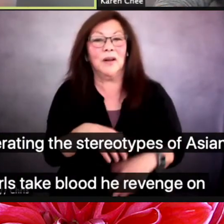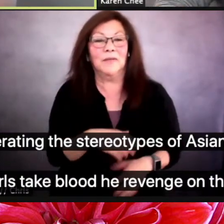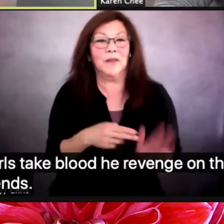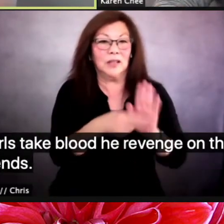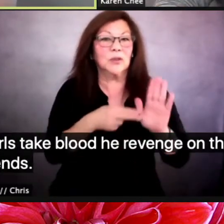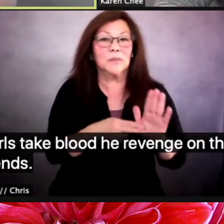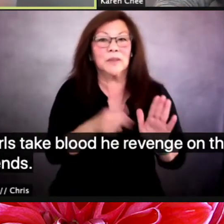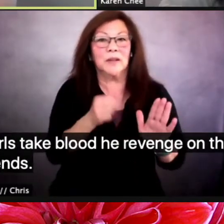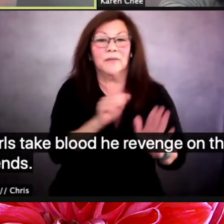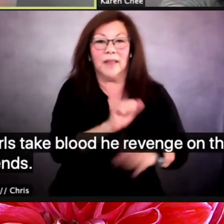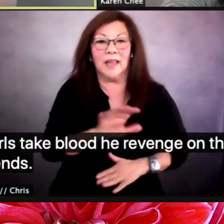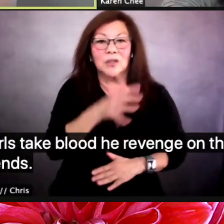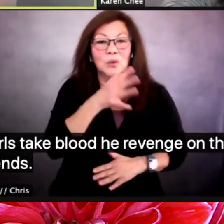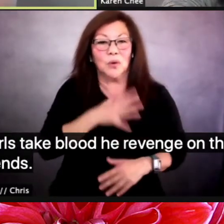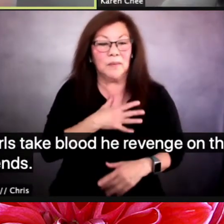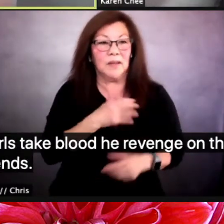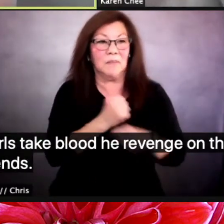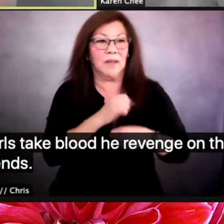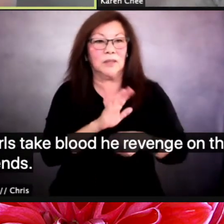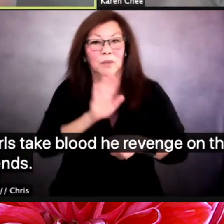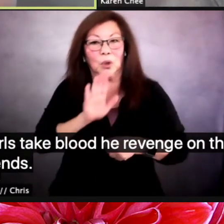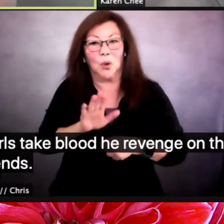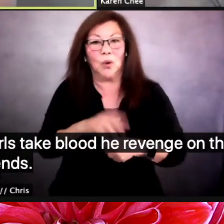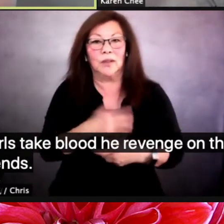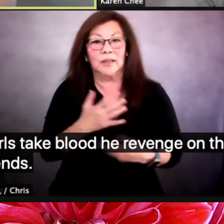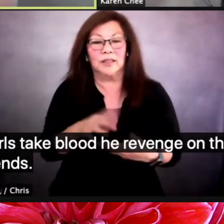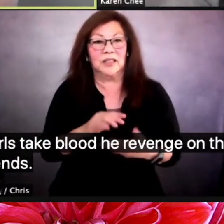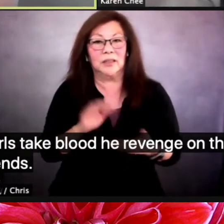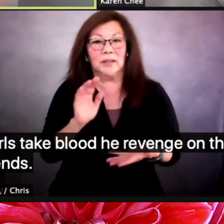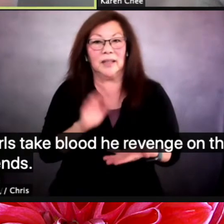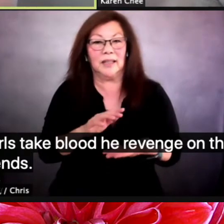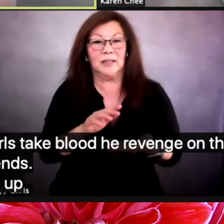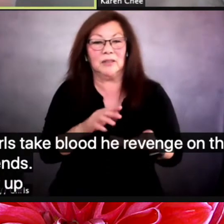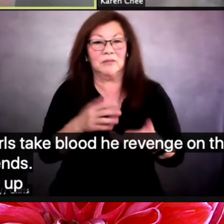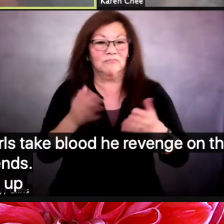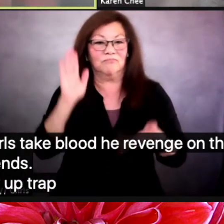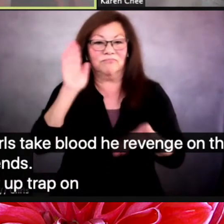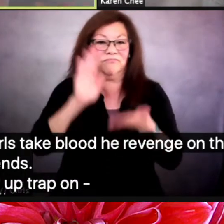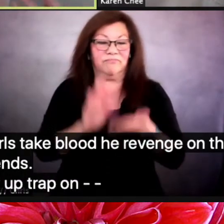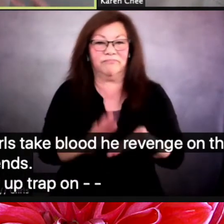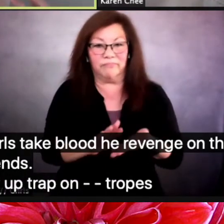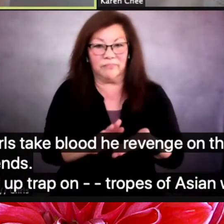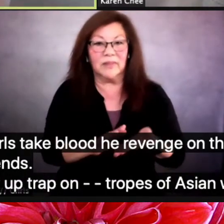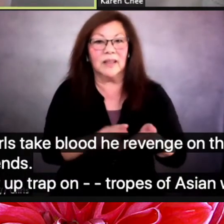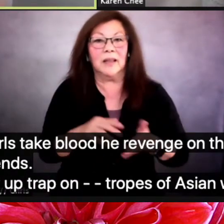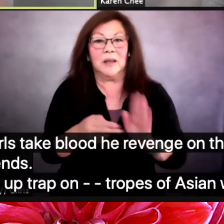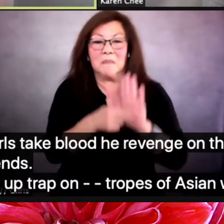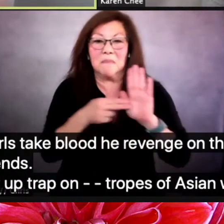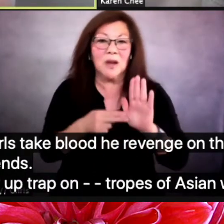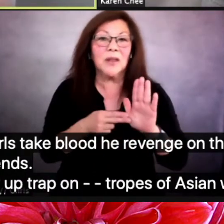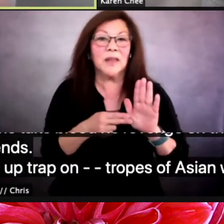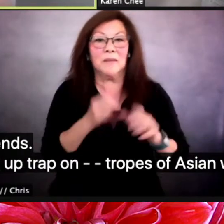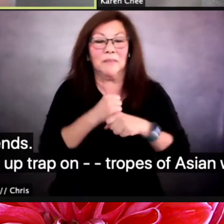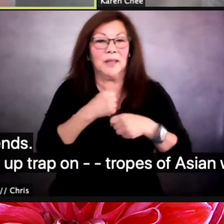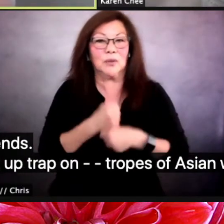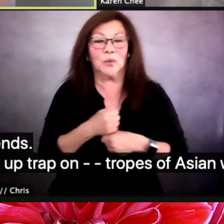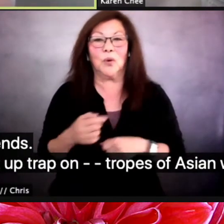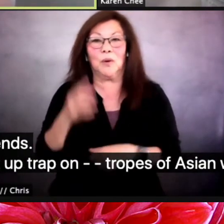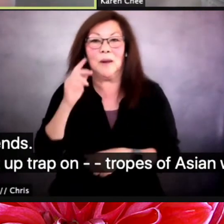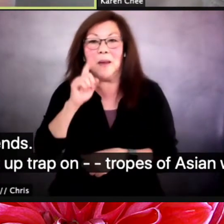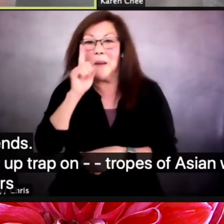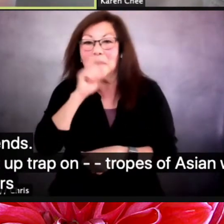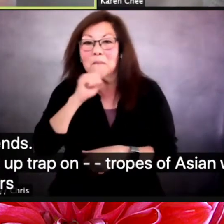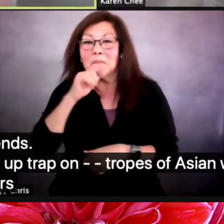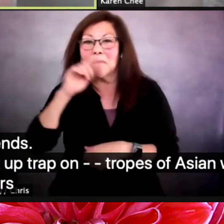she just completely like tears these stereotypes up and like makes her own coat of myth around them.